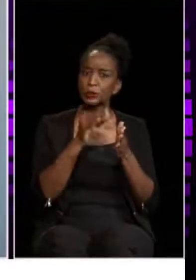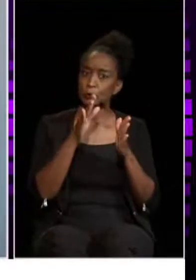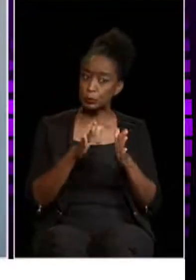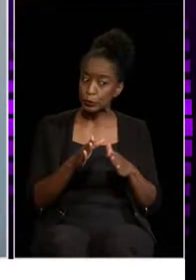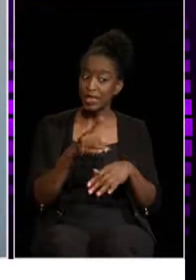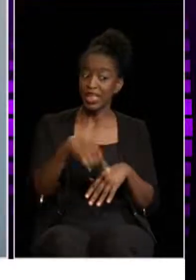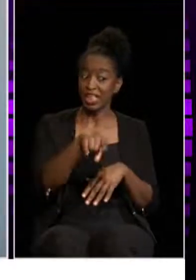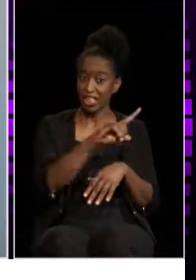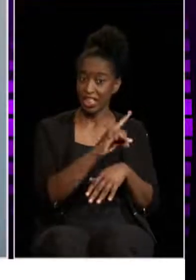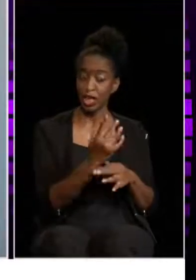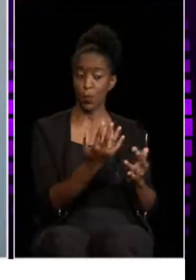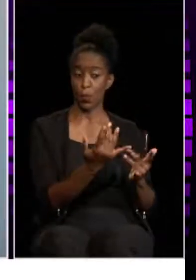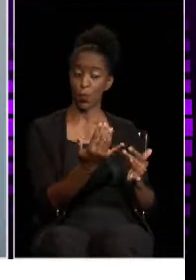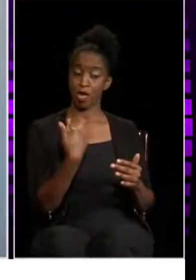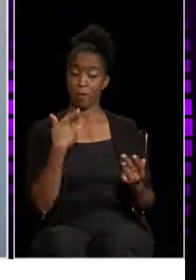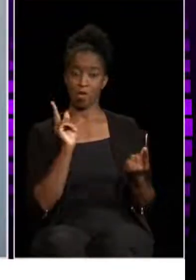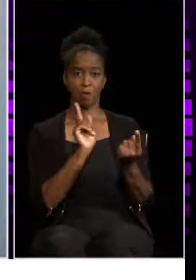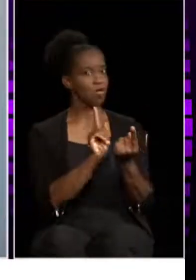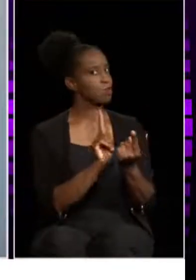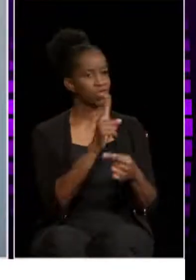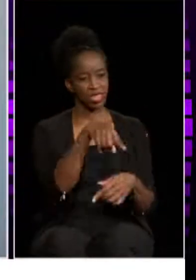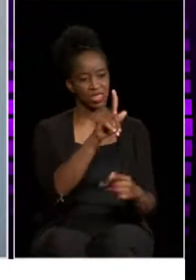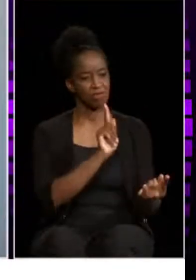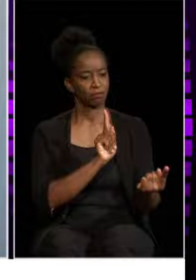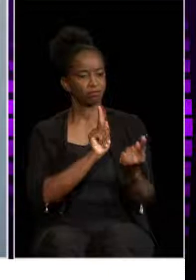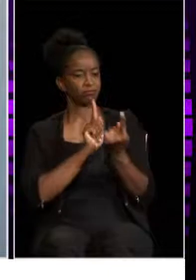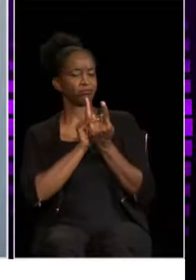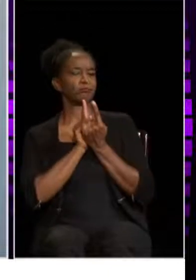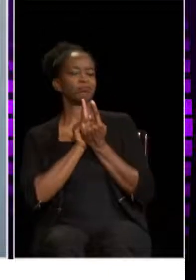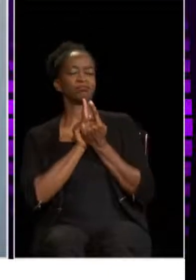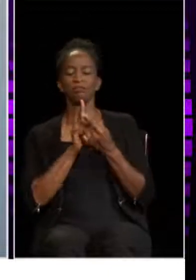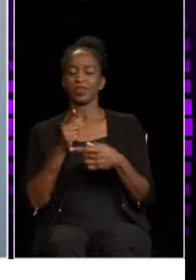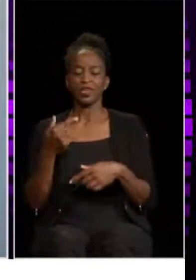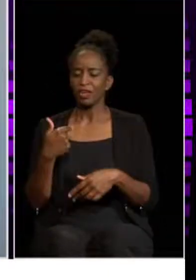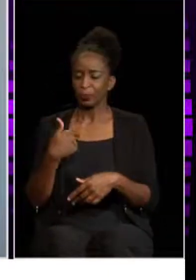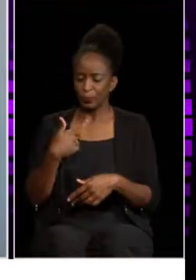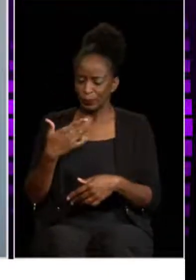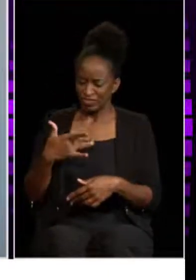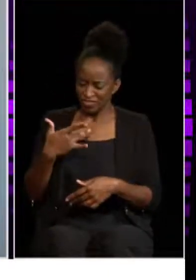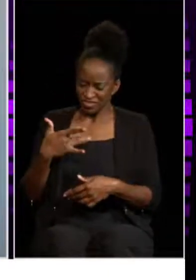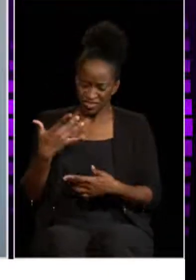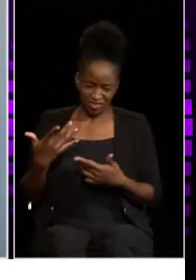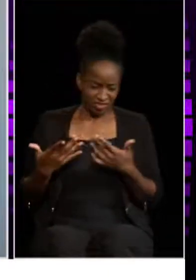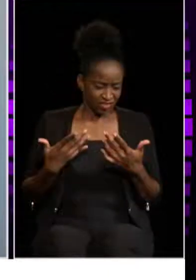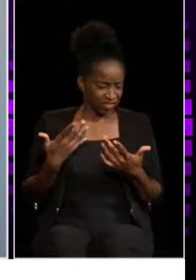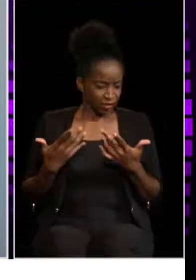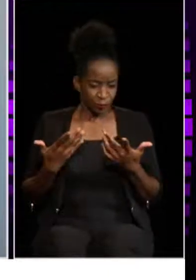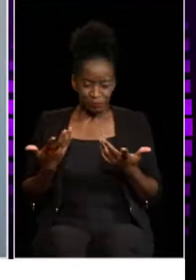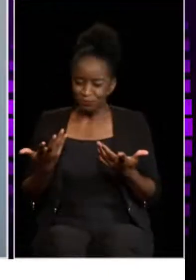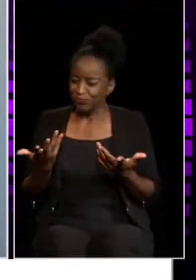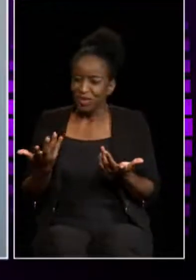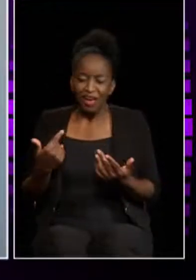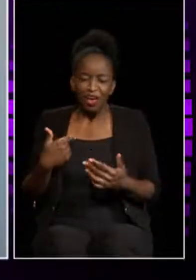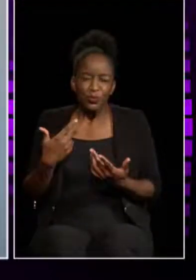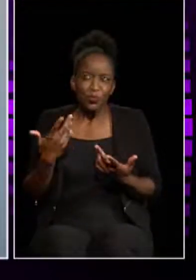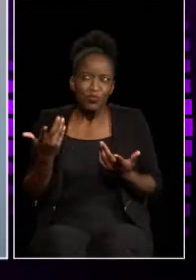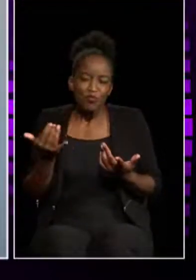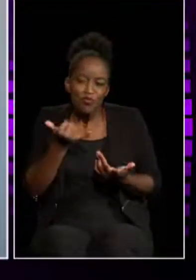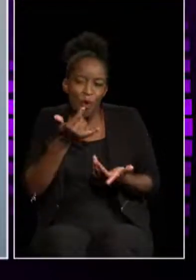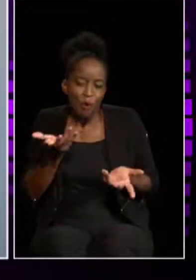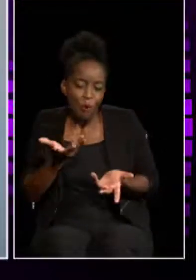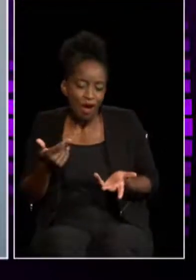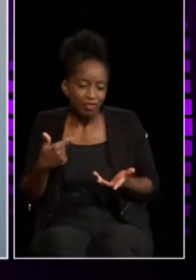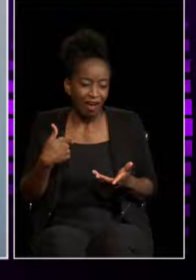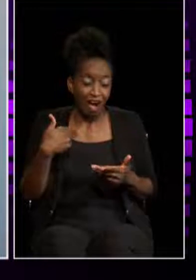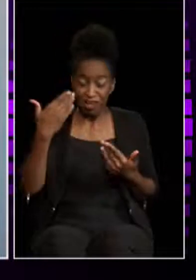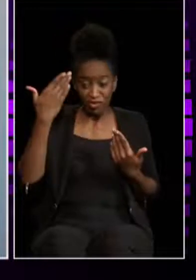not okay. Ma'am, I don't know what is going on, but something is not right, and I need help. And I have been seeing that